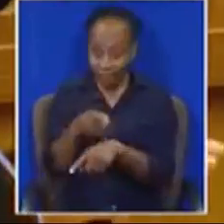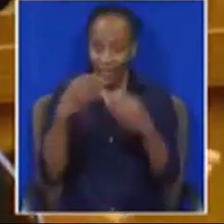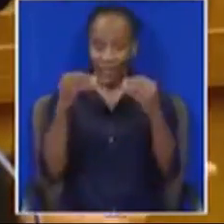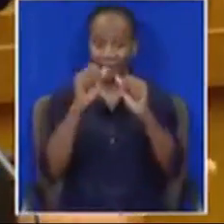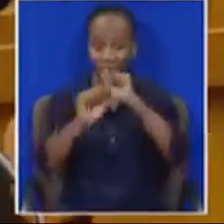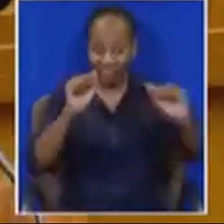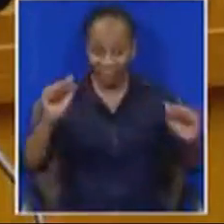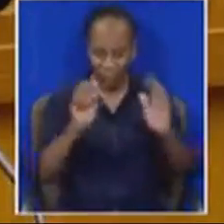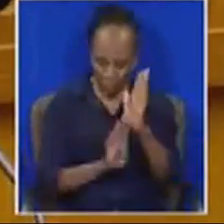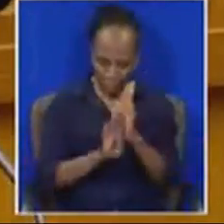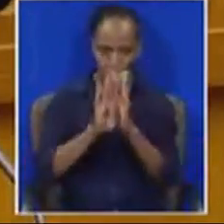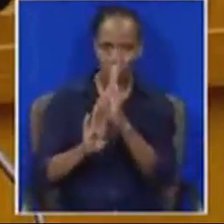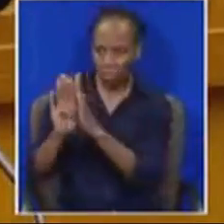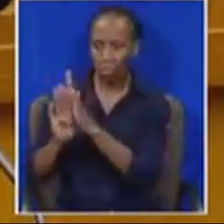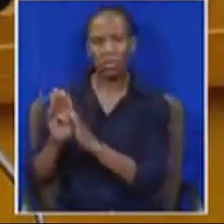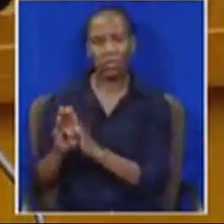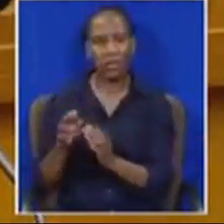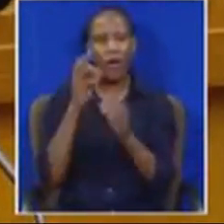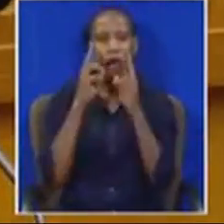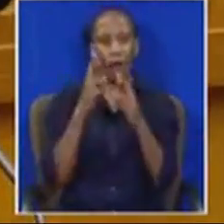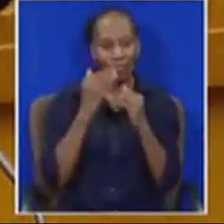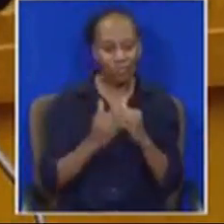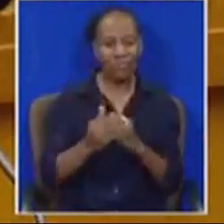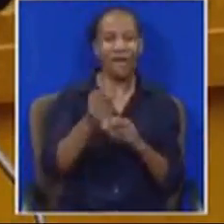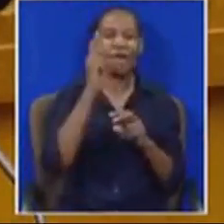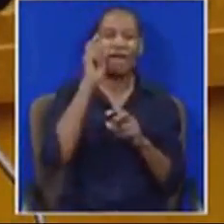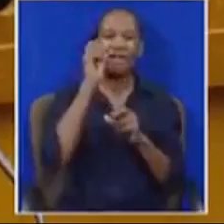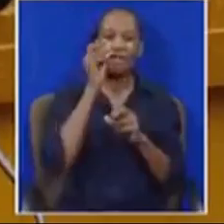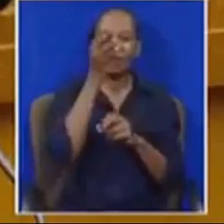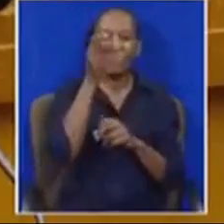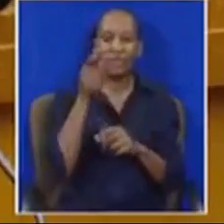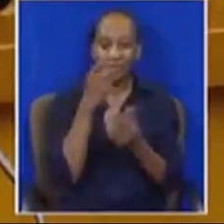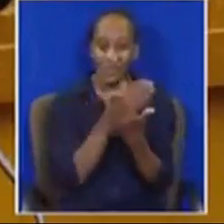the end, some of them may well become financiers as well.